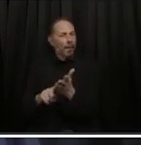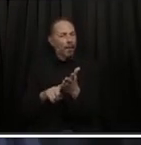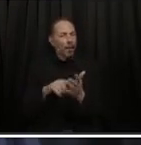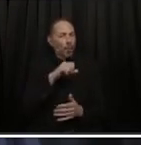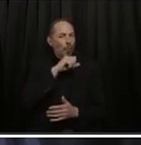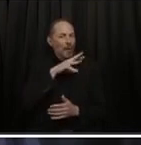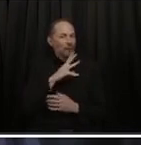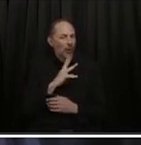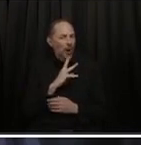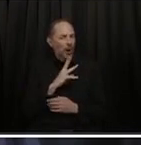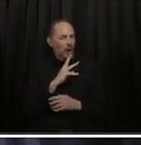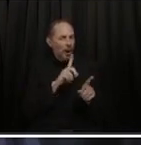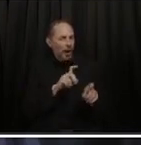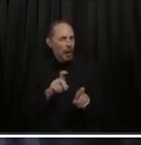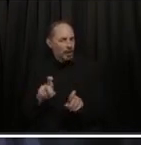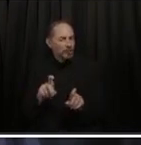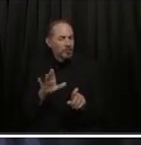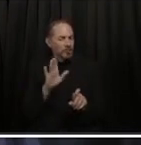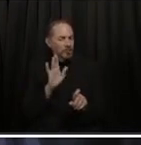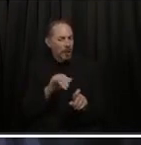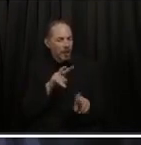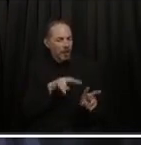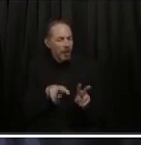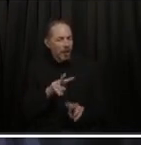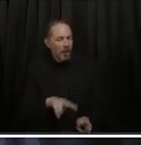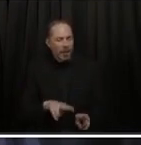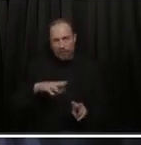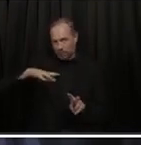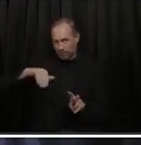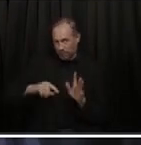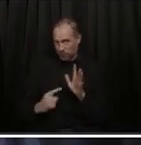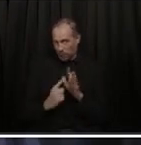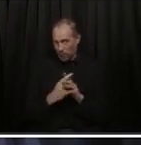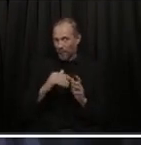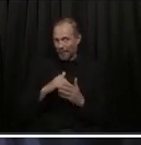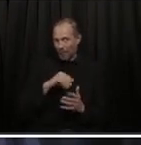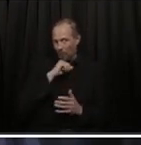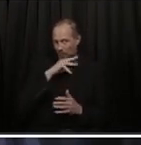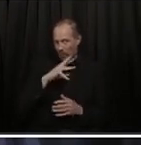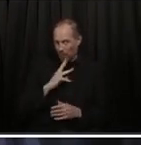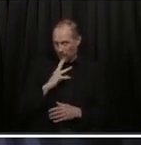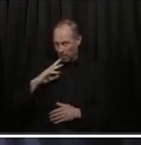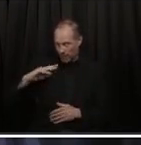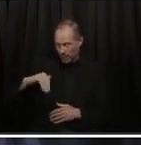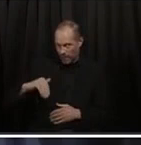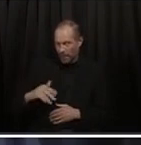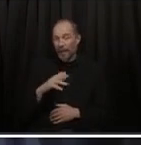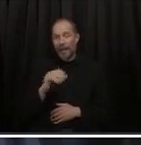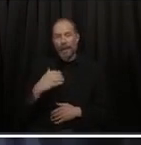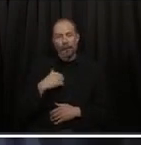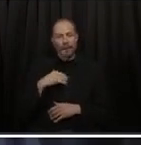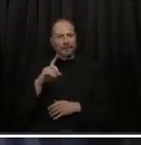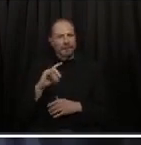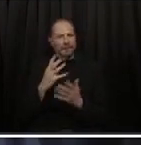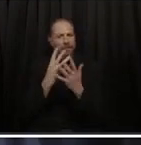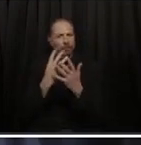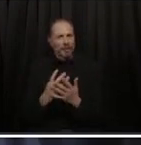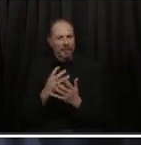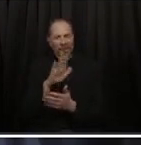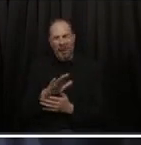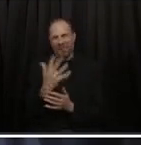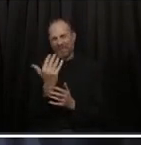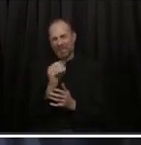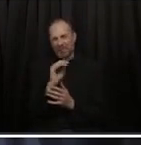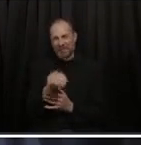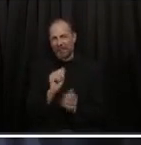wastewater. We do the wastewater analysis, and it has not yet shown up in our wastewater analysis. We also screen roughly 15% of all